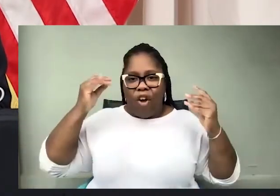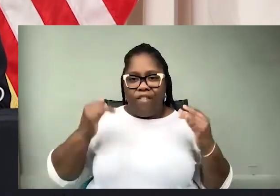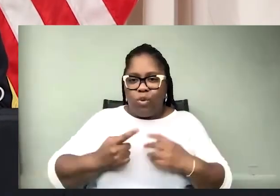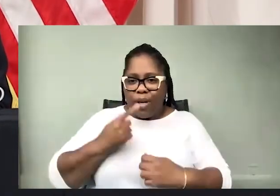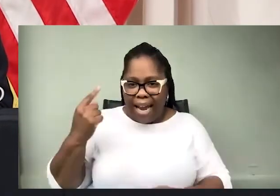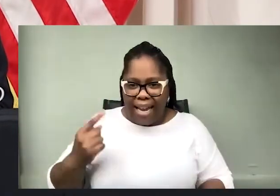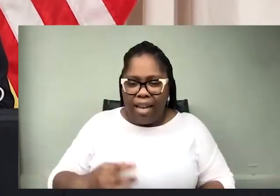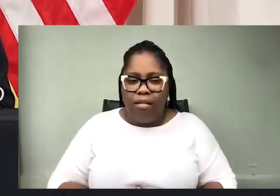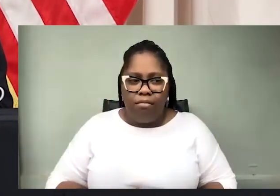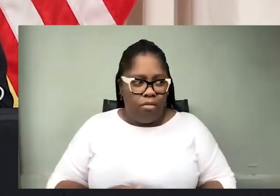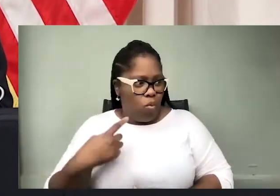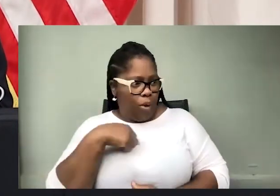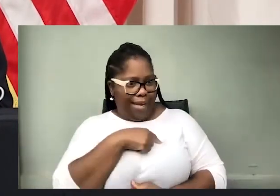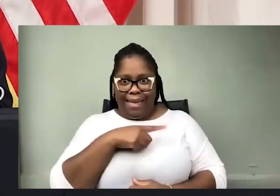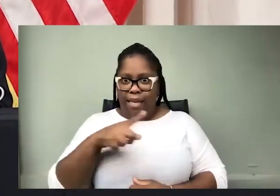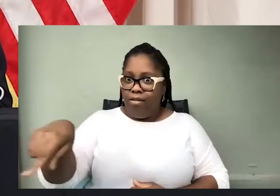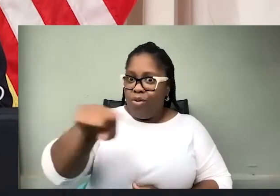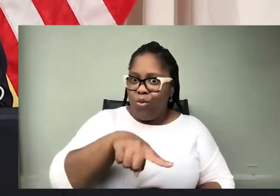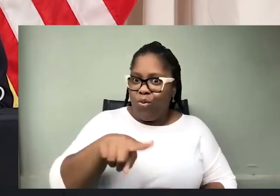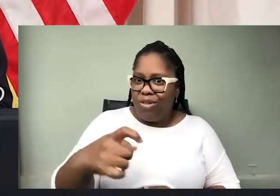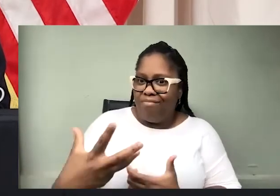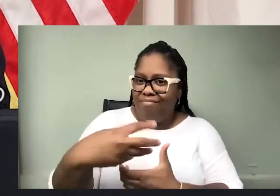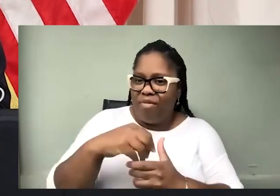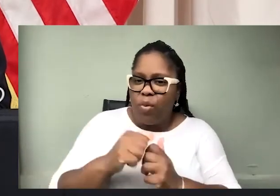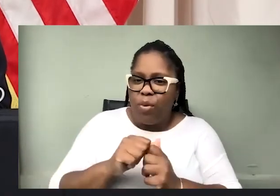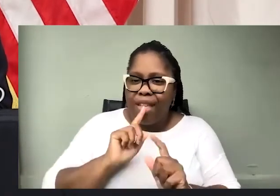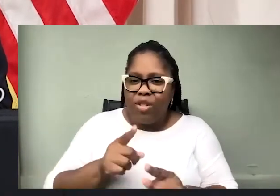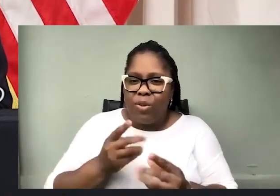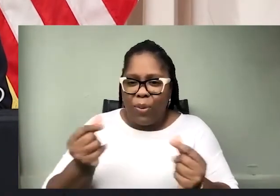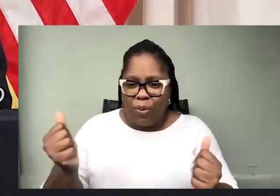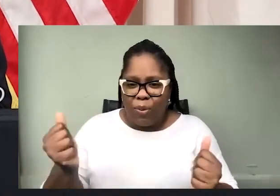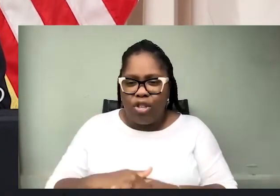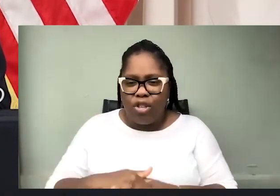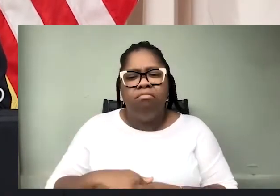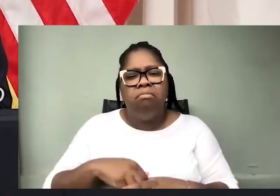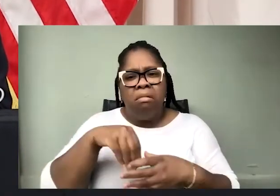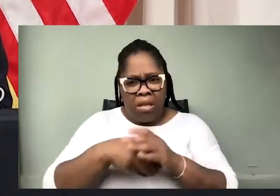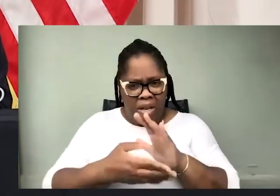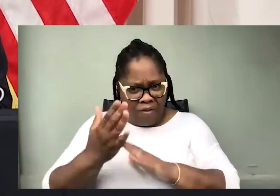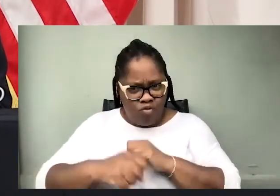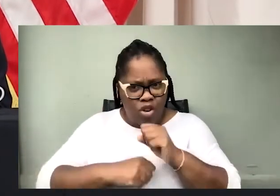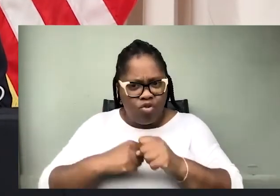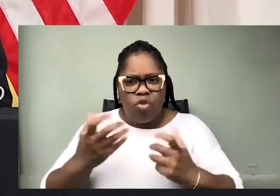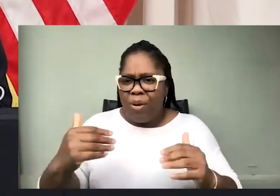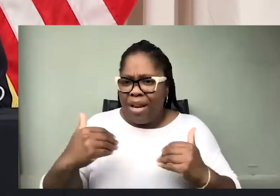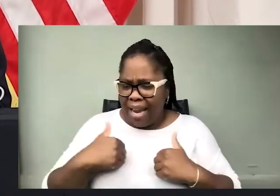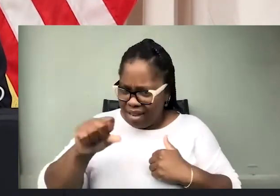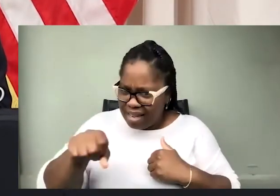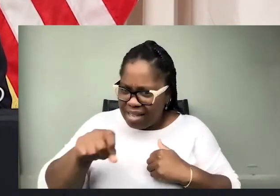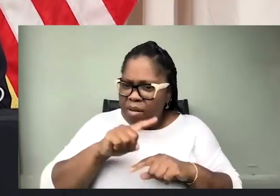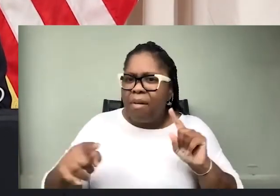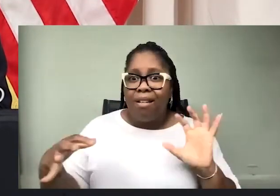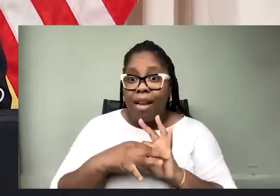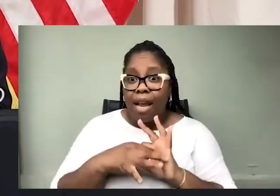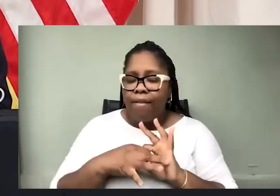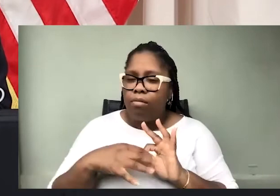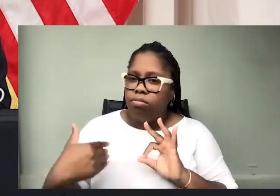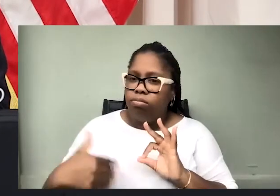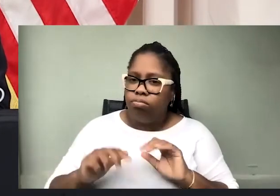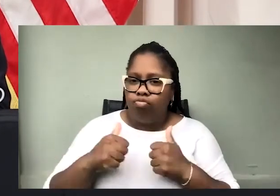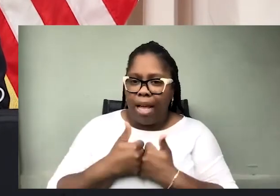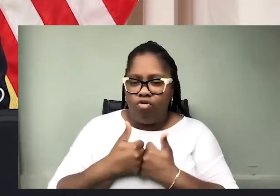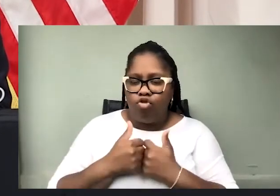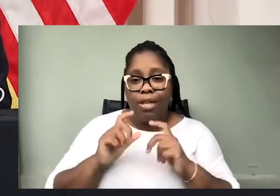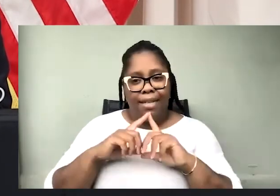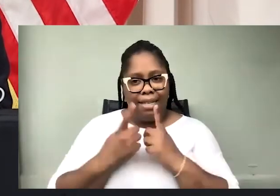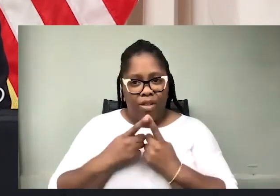you all need to be part of that solution. We've got some infrastructure in place, but connectivity is a challenge. Our district office is at